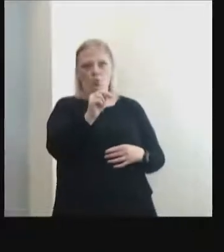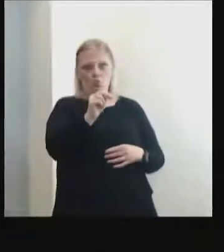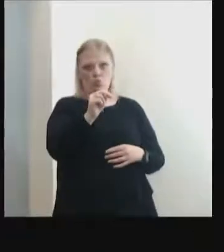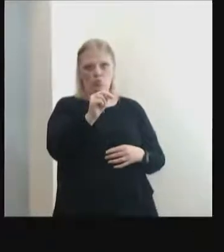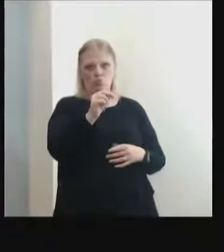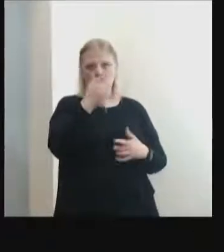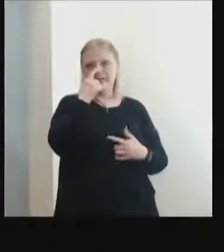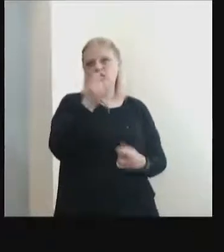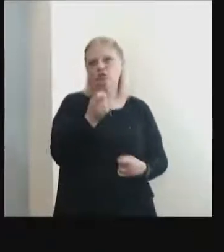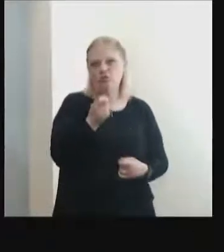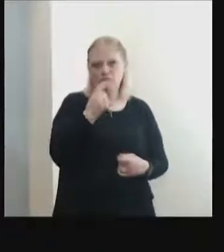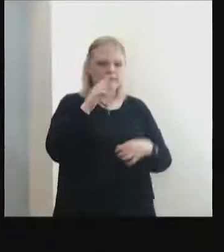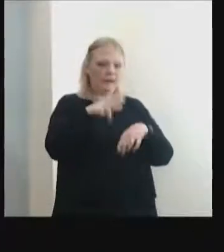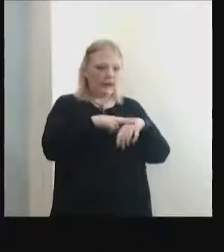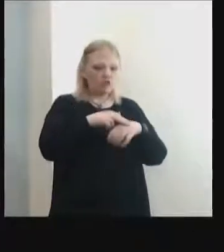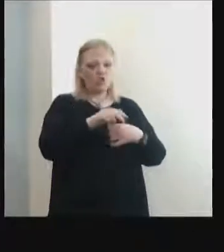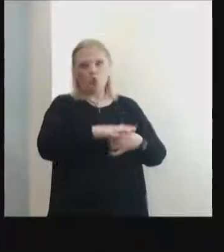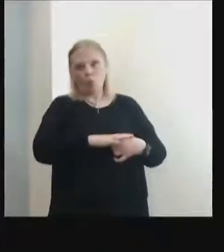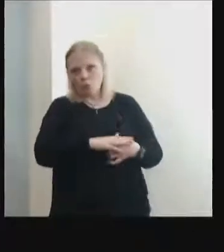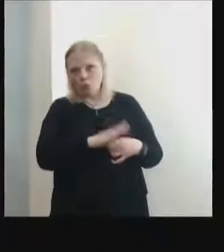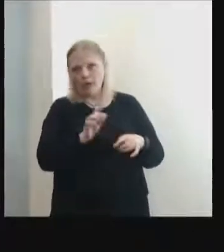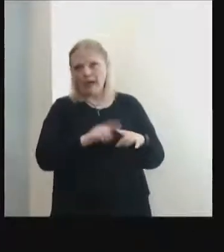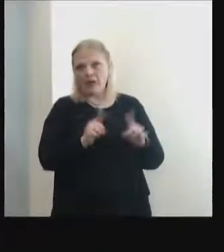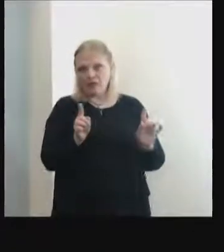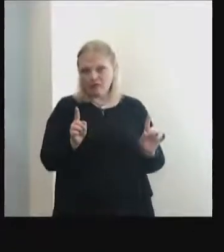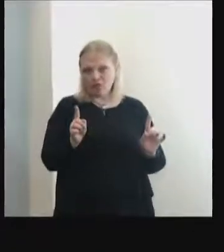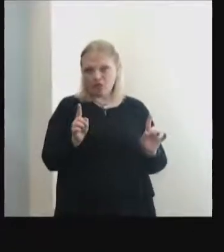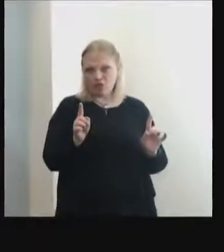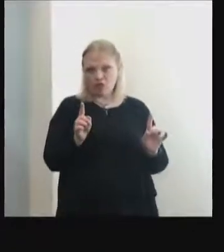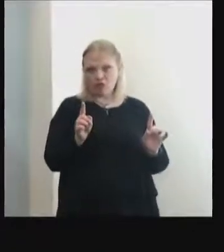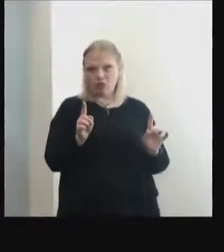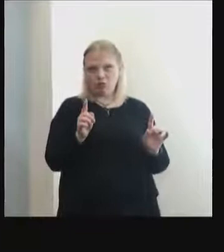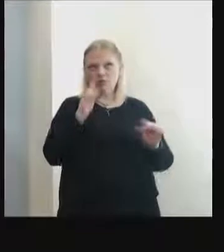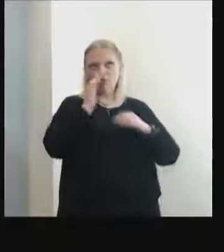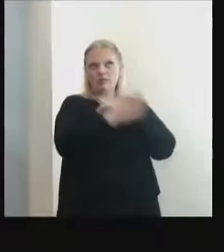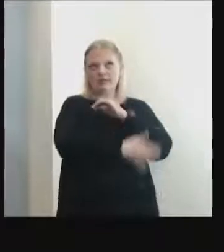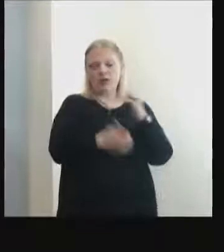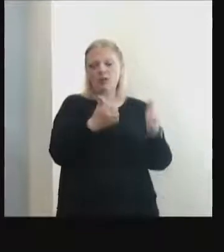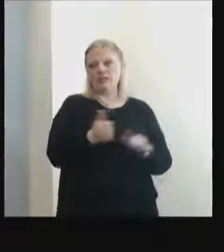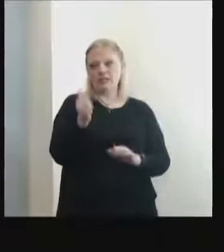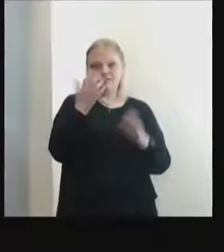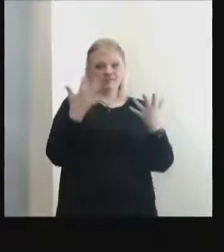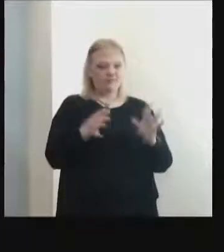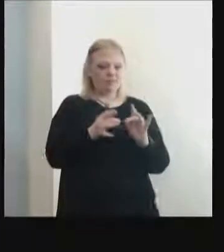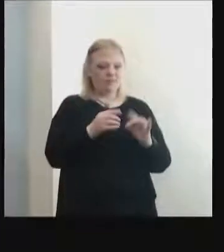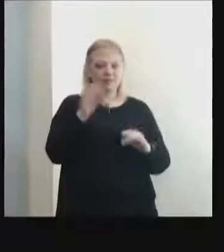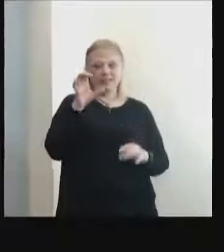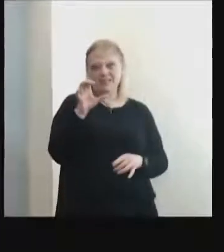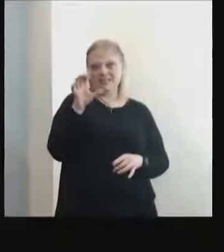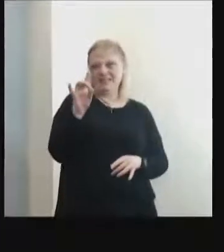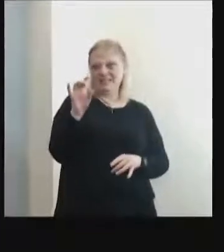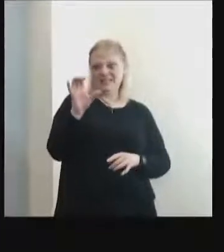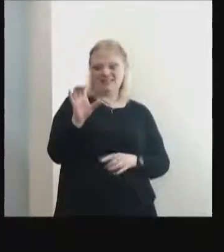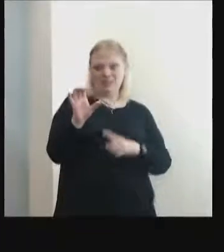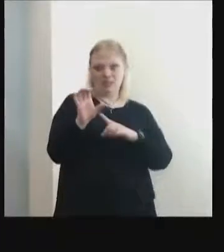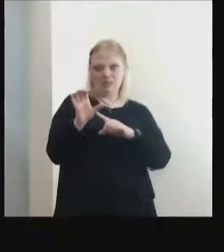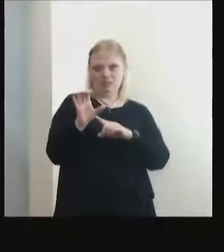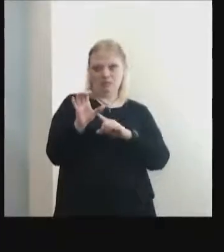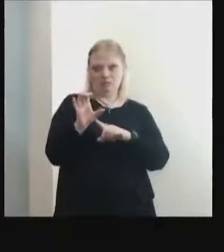and also at the local level. However, as the county executive said, CDC is